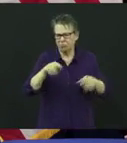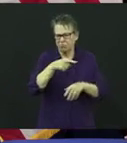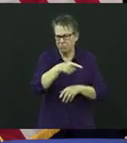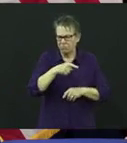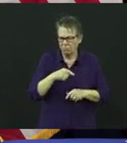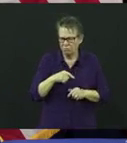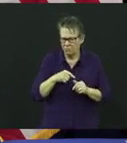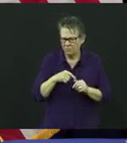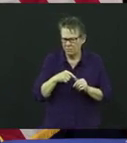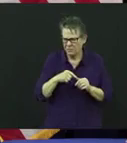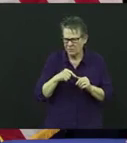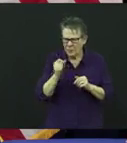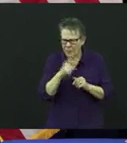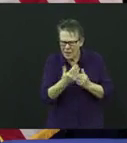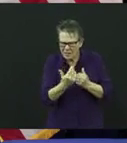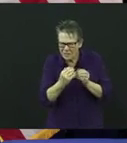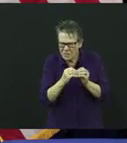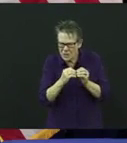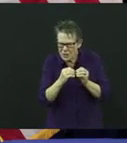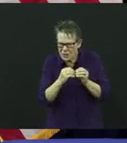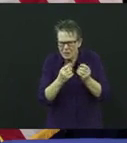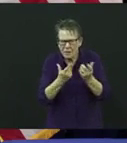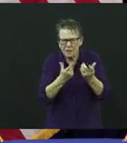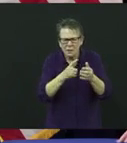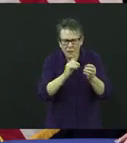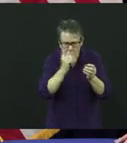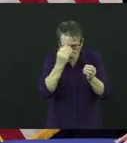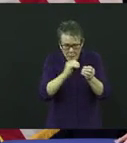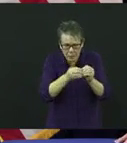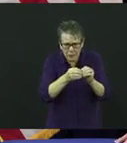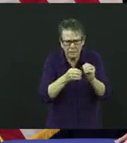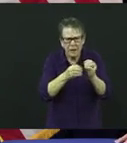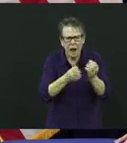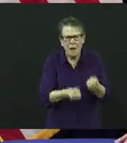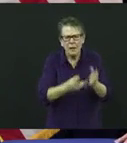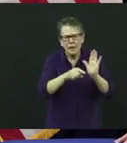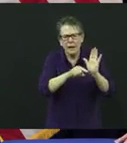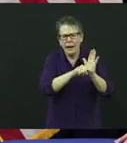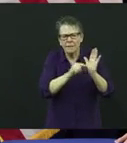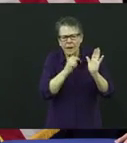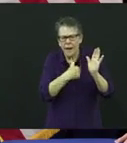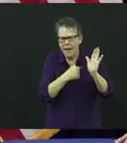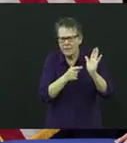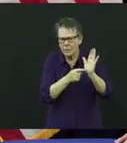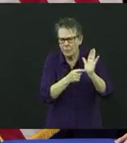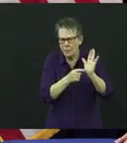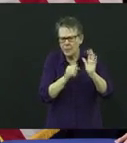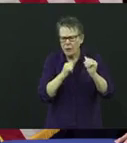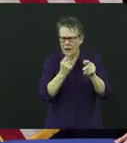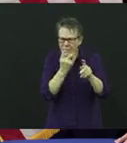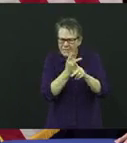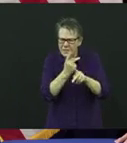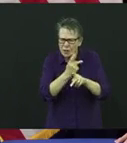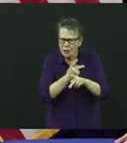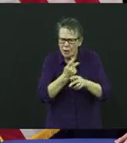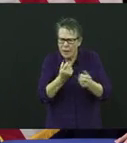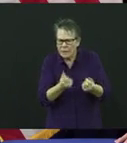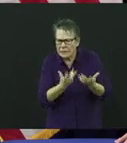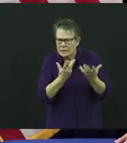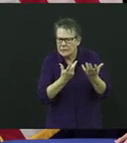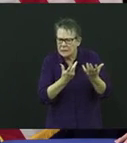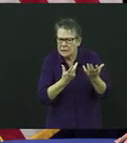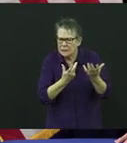definition, thanks to the bully pulpit that we have all exercised and the rules of the road, the overwhelming amount of folks who have been